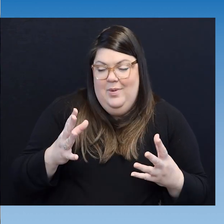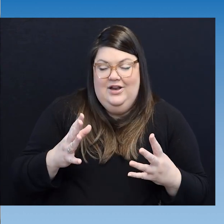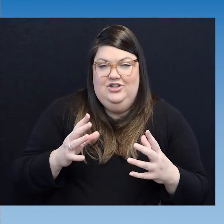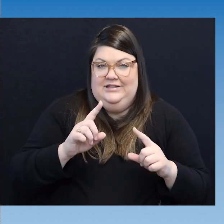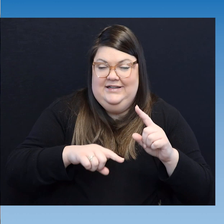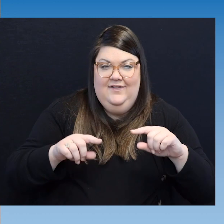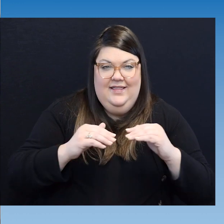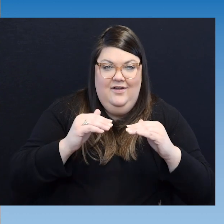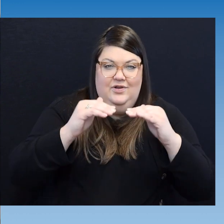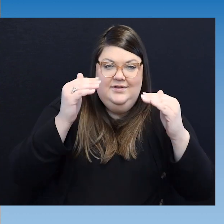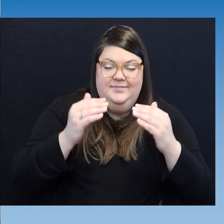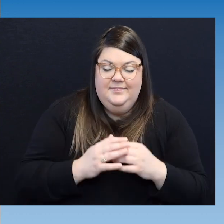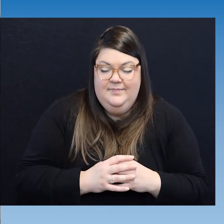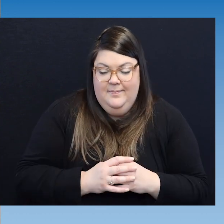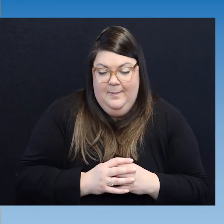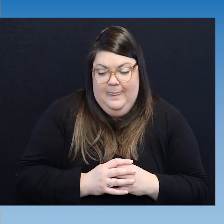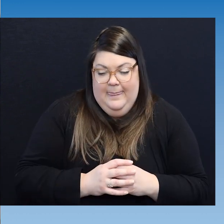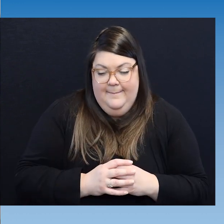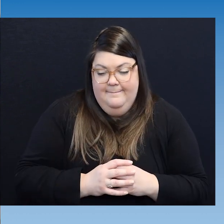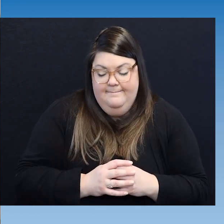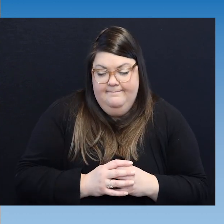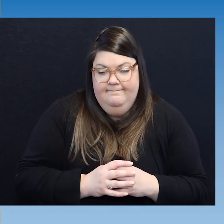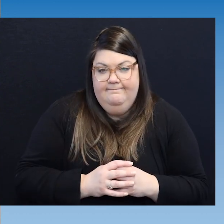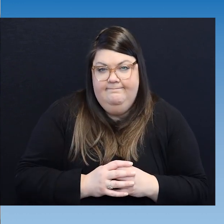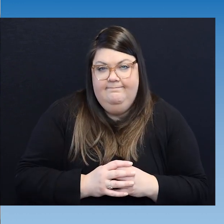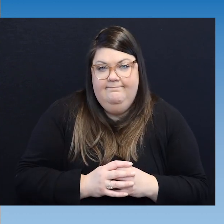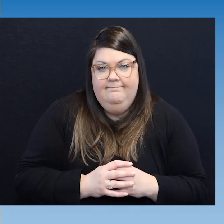so many different levels. And, you know,